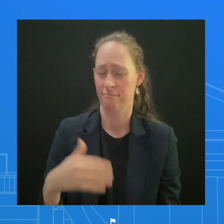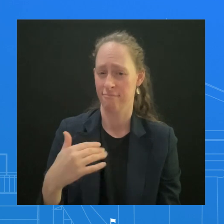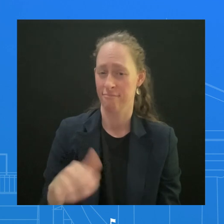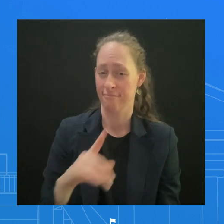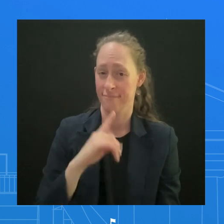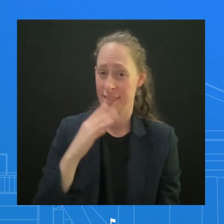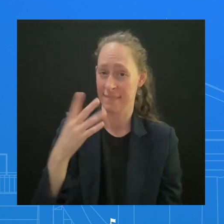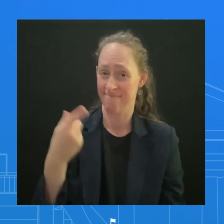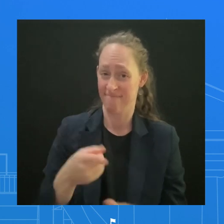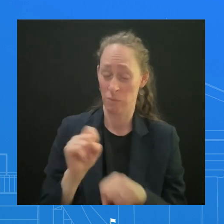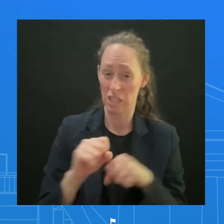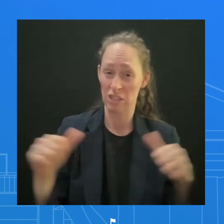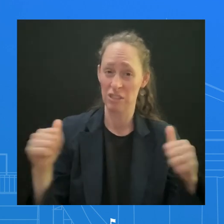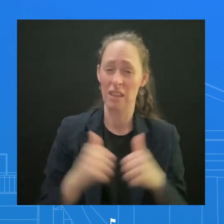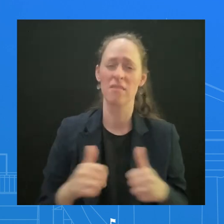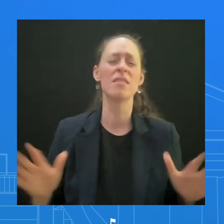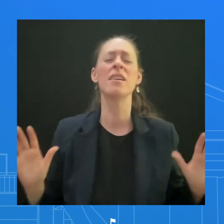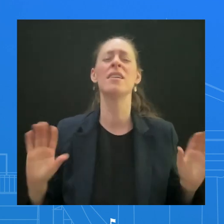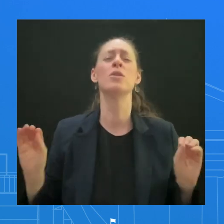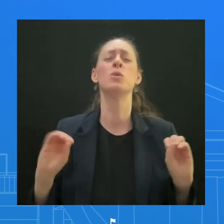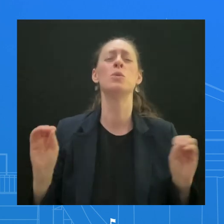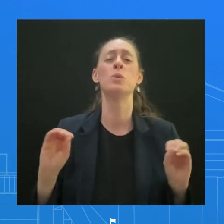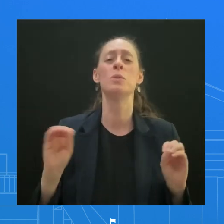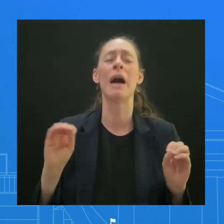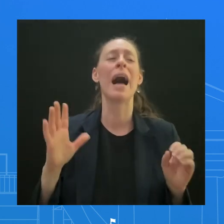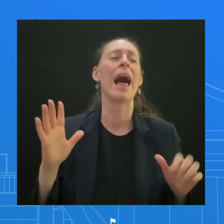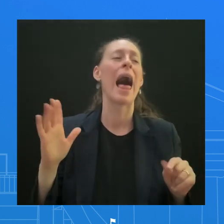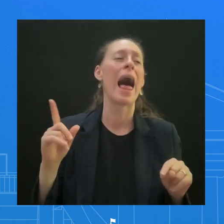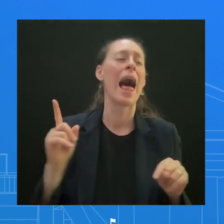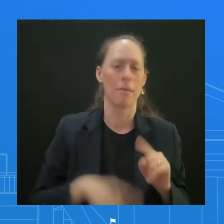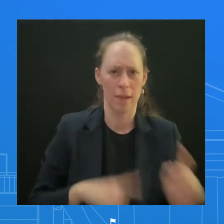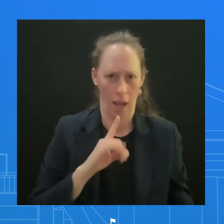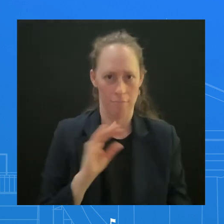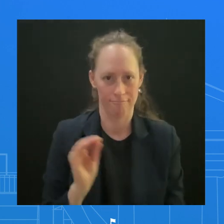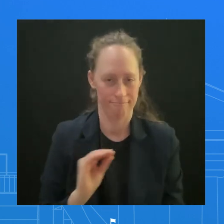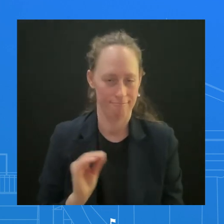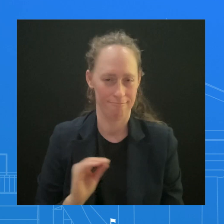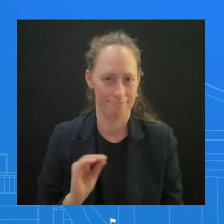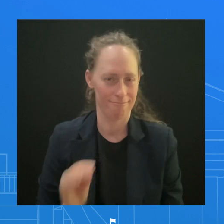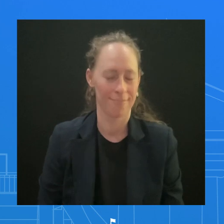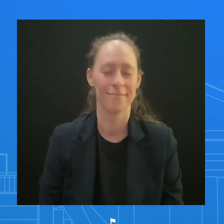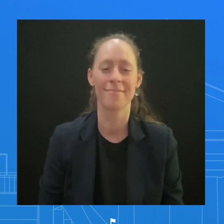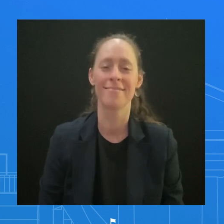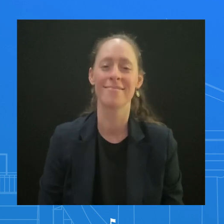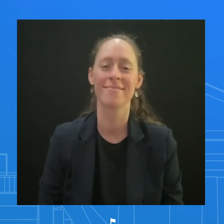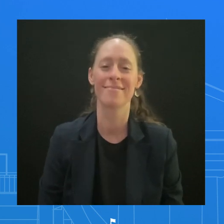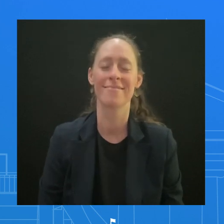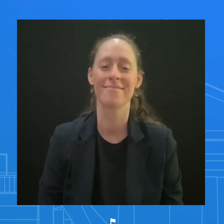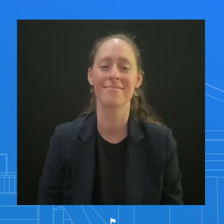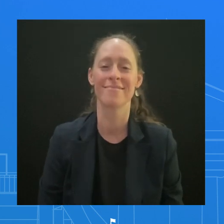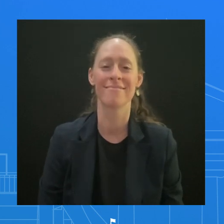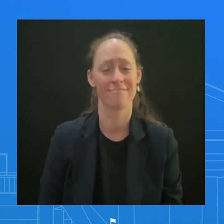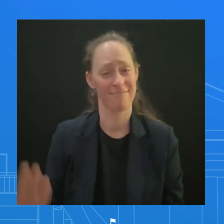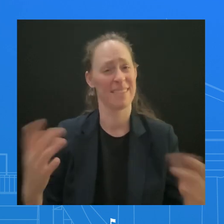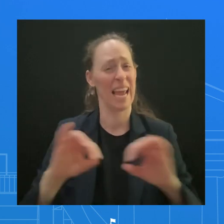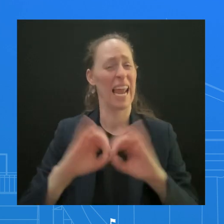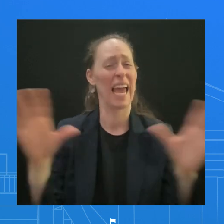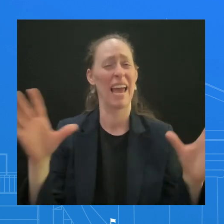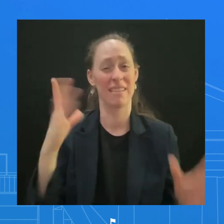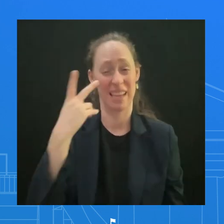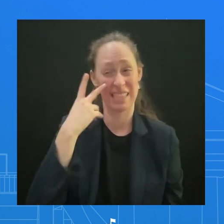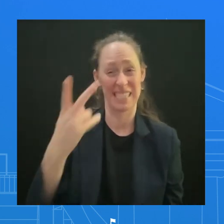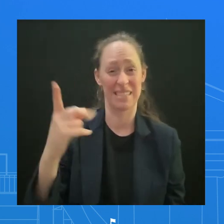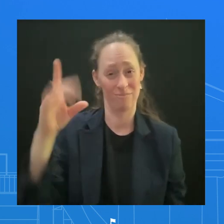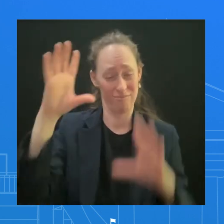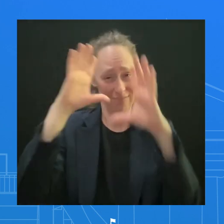do. This is an important step forward, and the president and his entire administration are making clear to the people of Pennsylvania that we